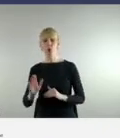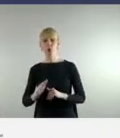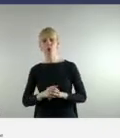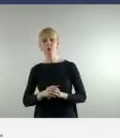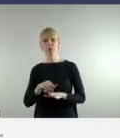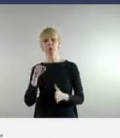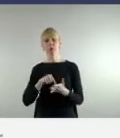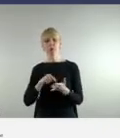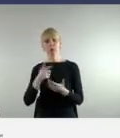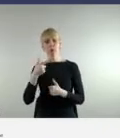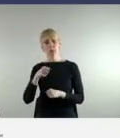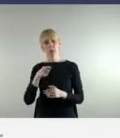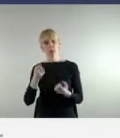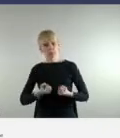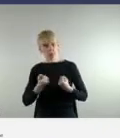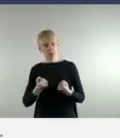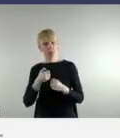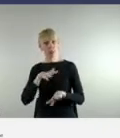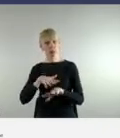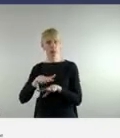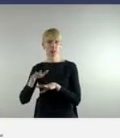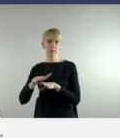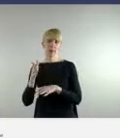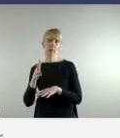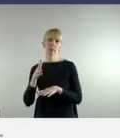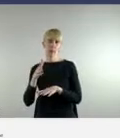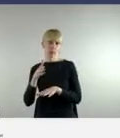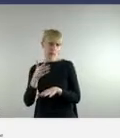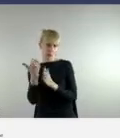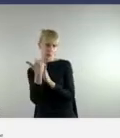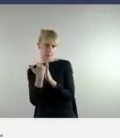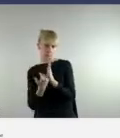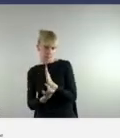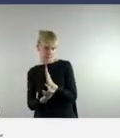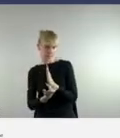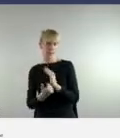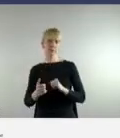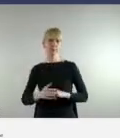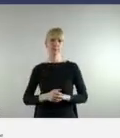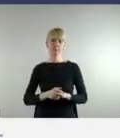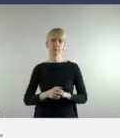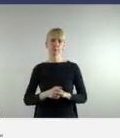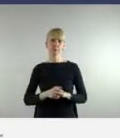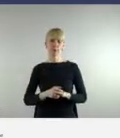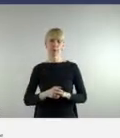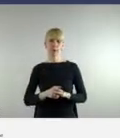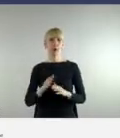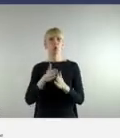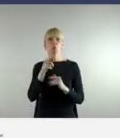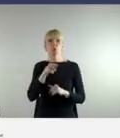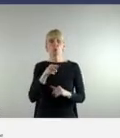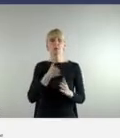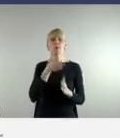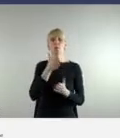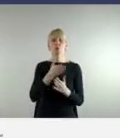and preparedness, to contribute to ensure that residents have good self-preparedness,